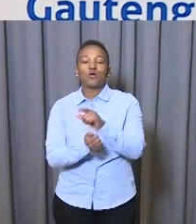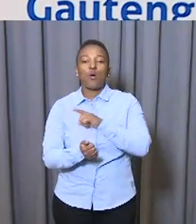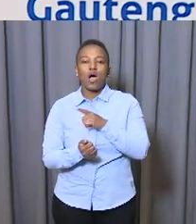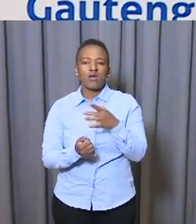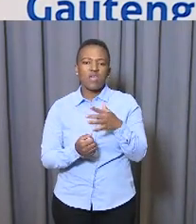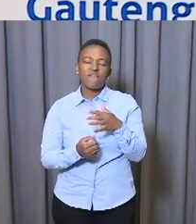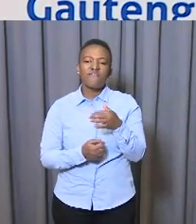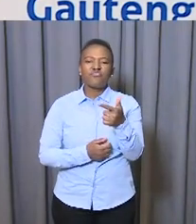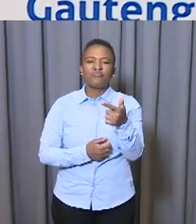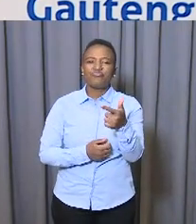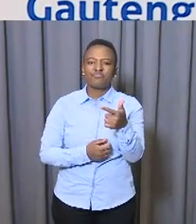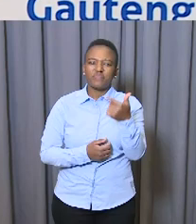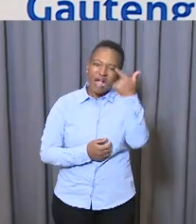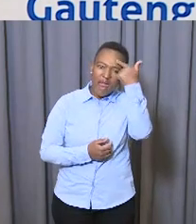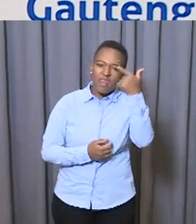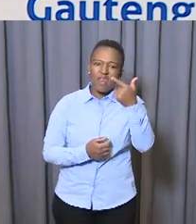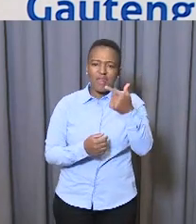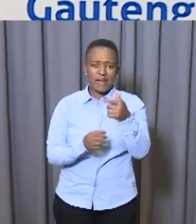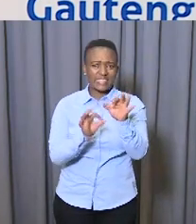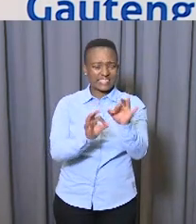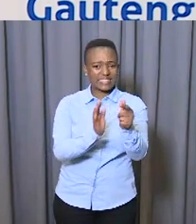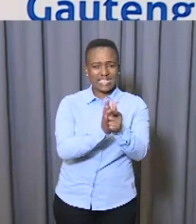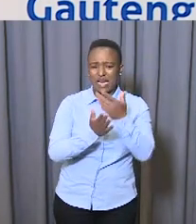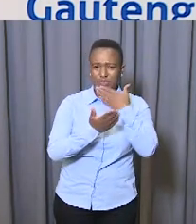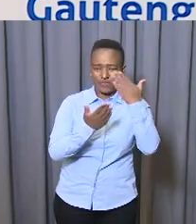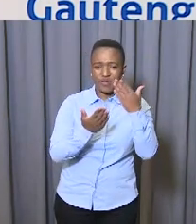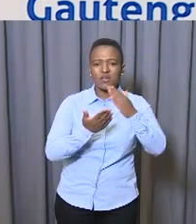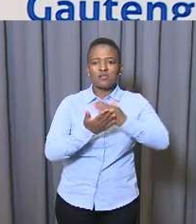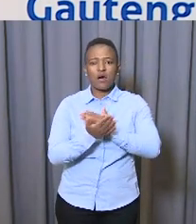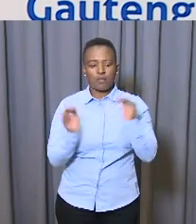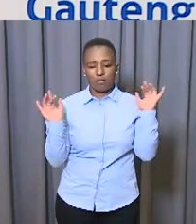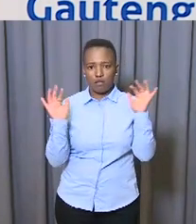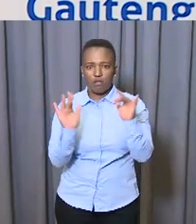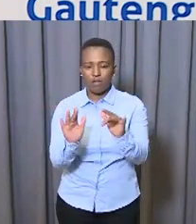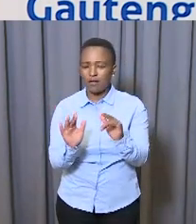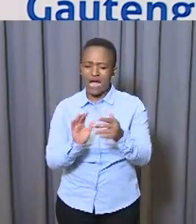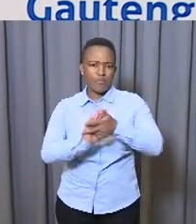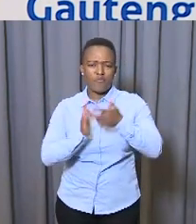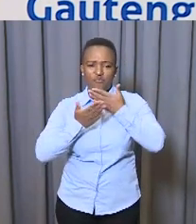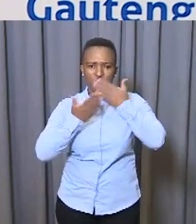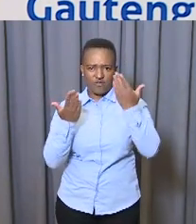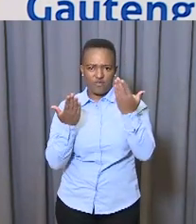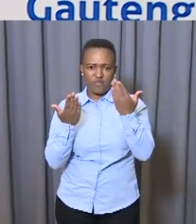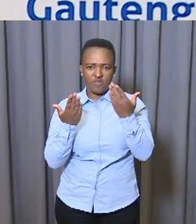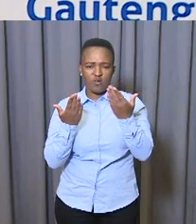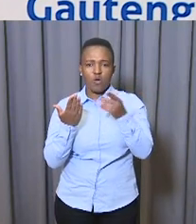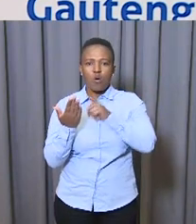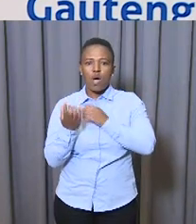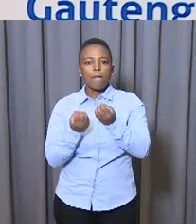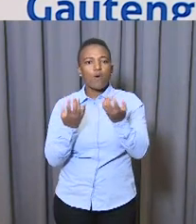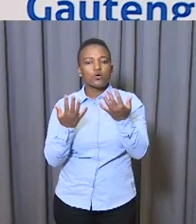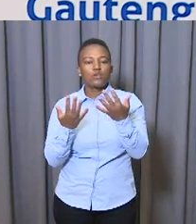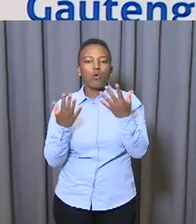firearms, those that have been doing illegal gathering, like in areas where majorities were